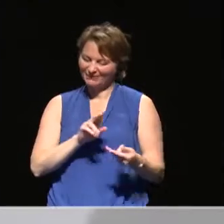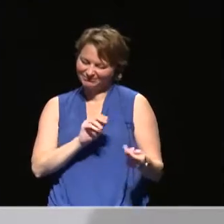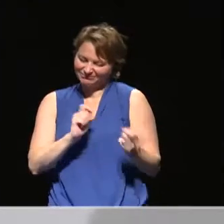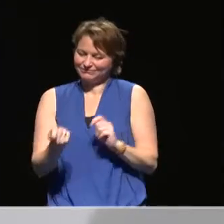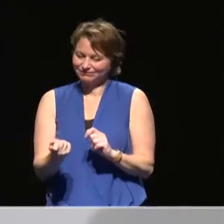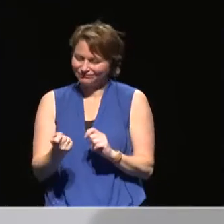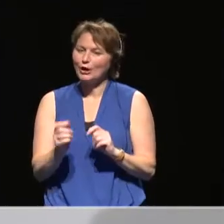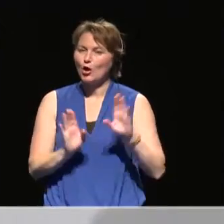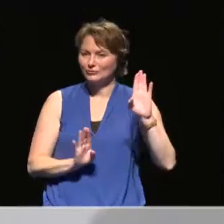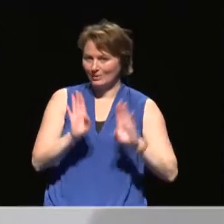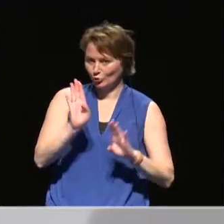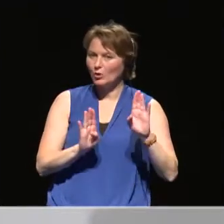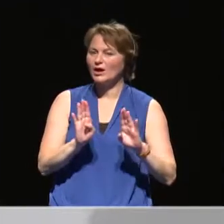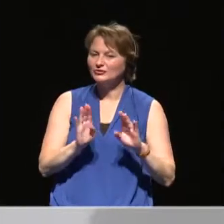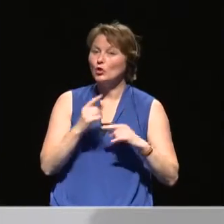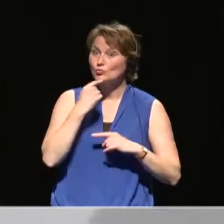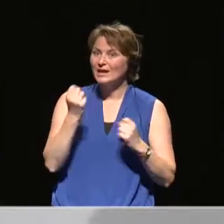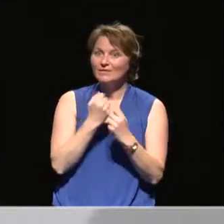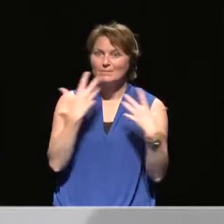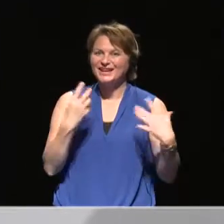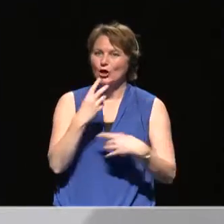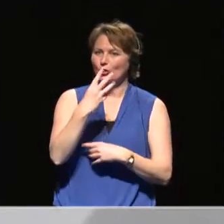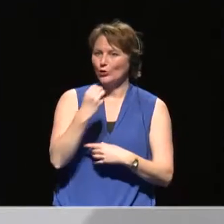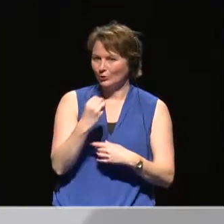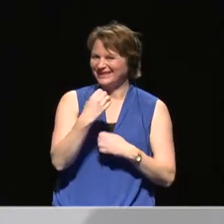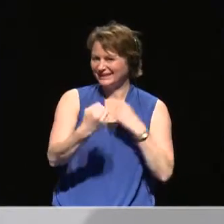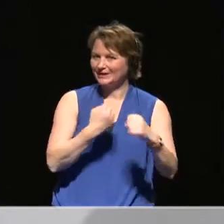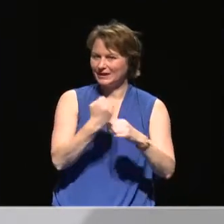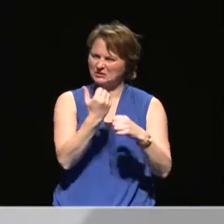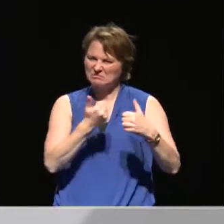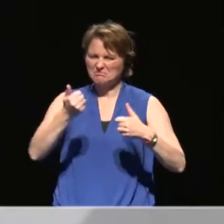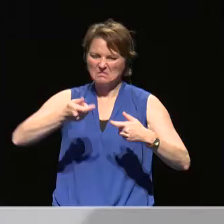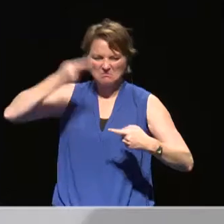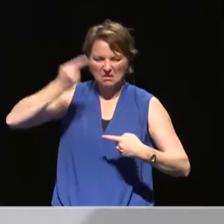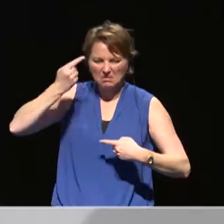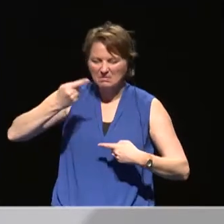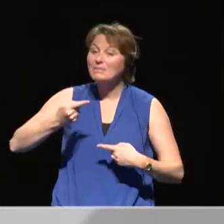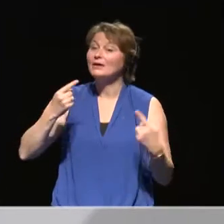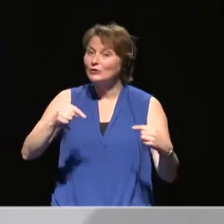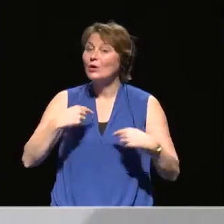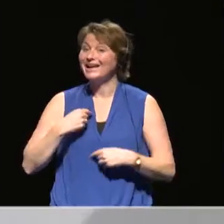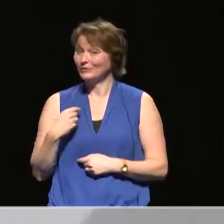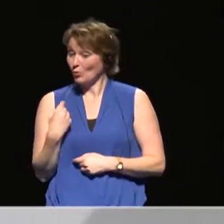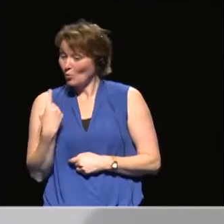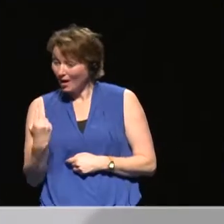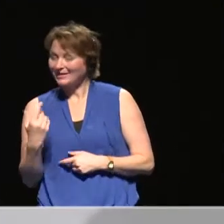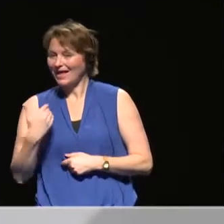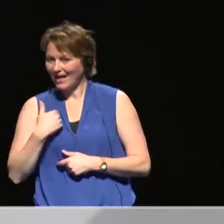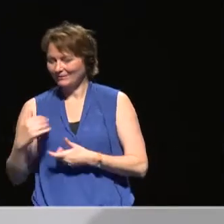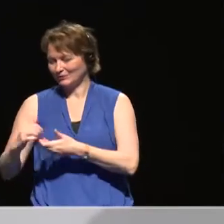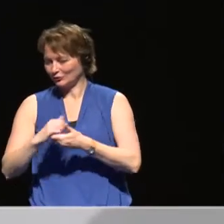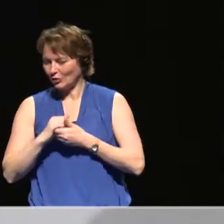30 years of authoritarian rule. And we, in my country, operate as the only anti-corruption NGO, but we do not